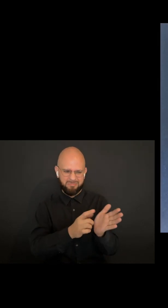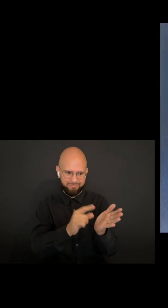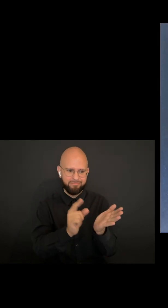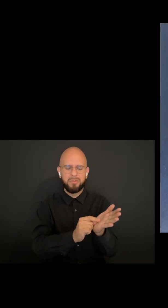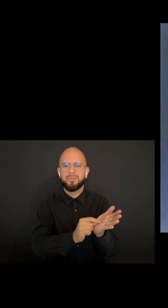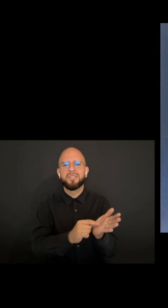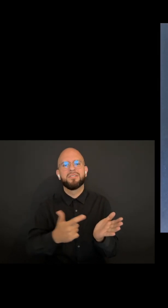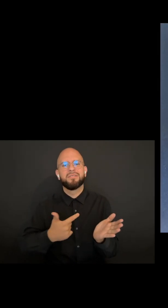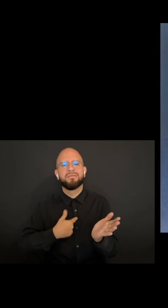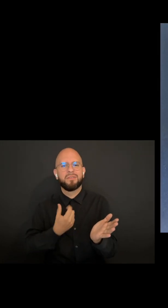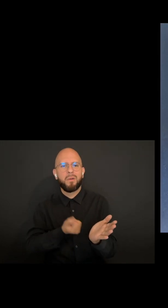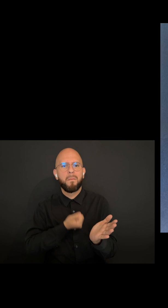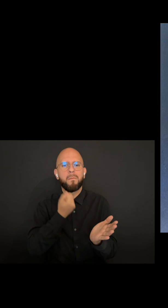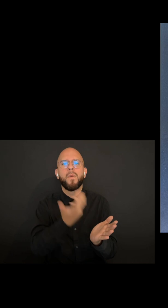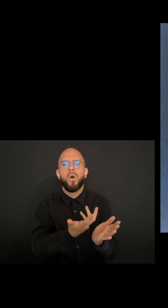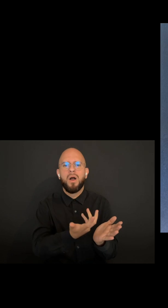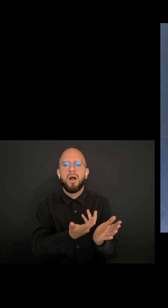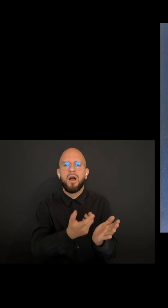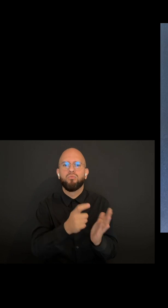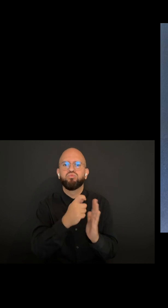published poet.